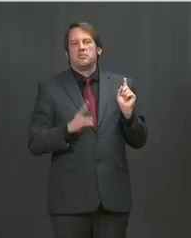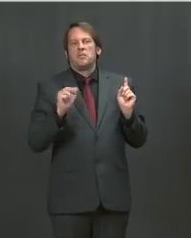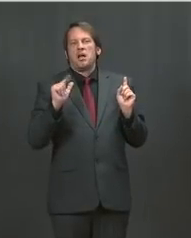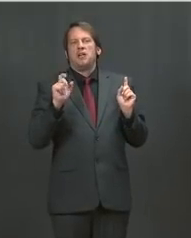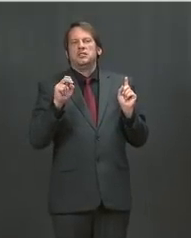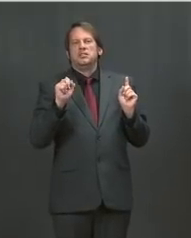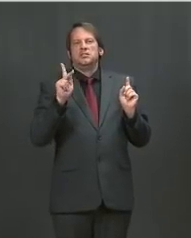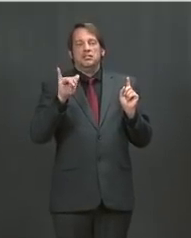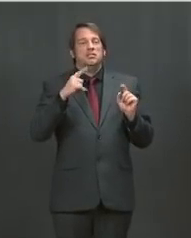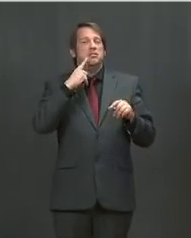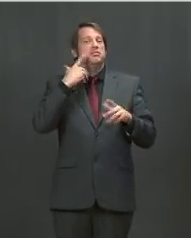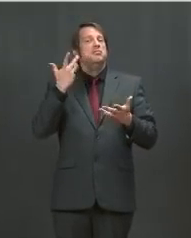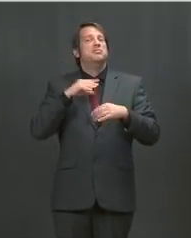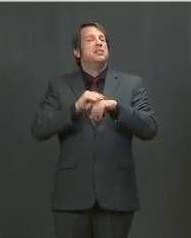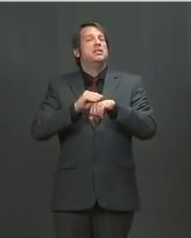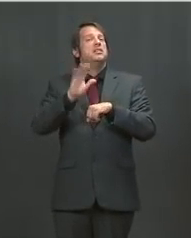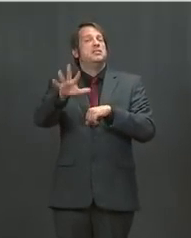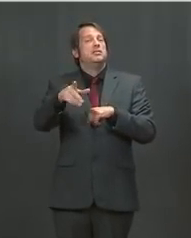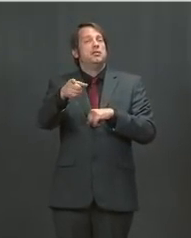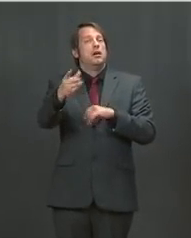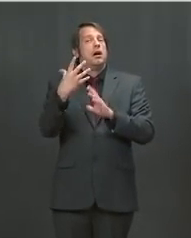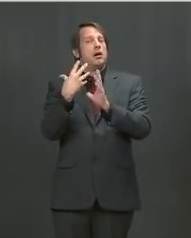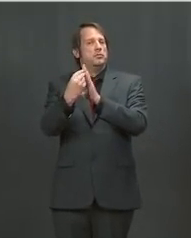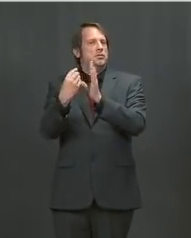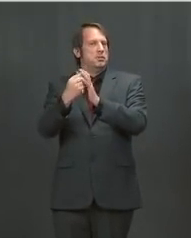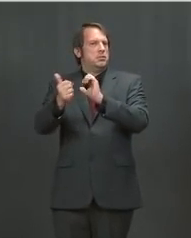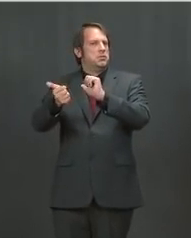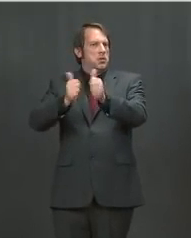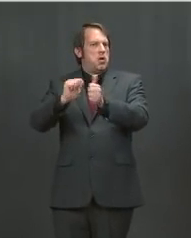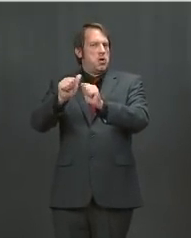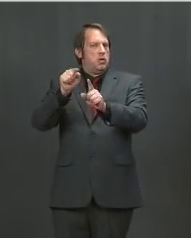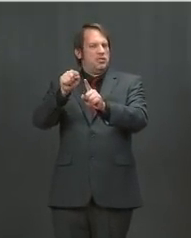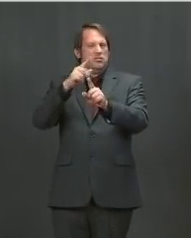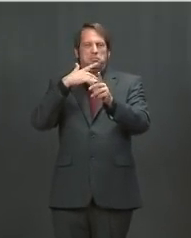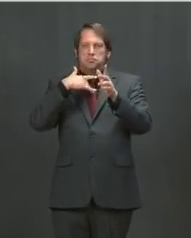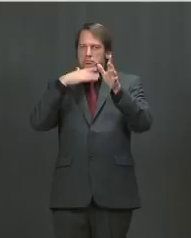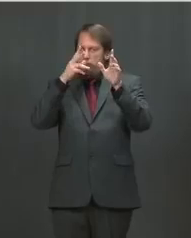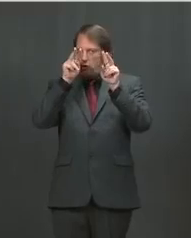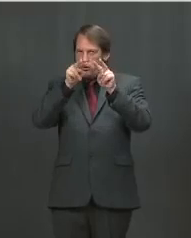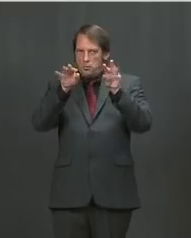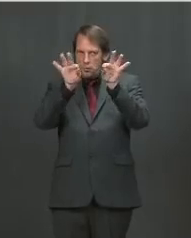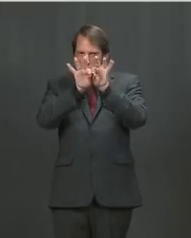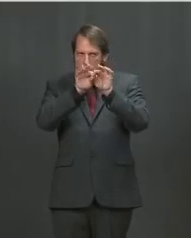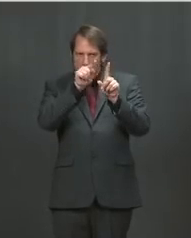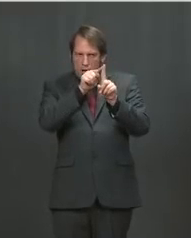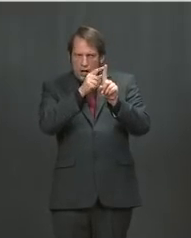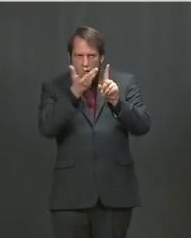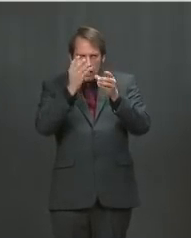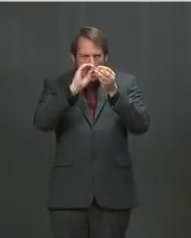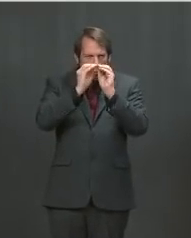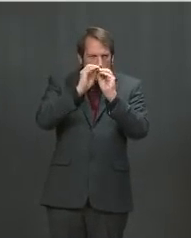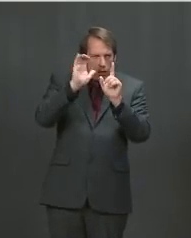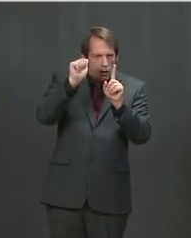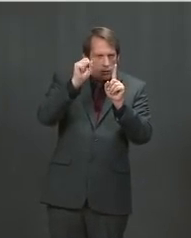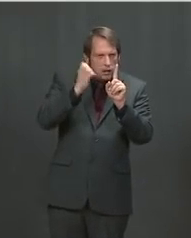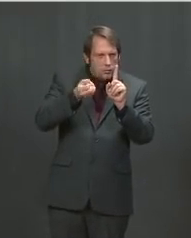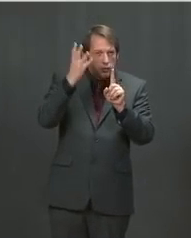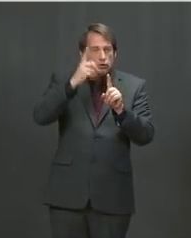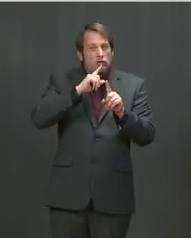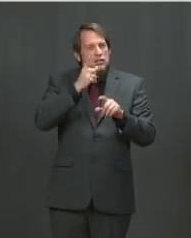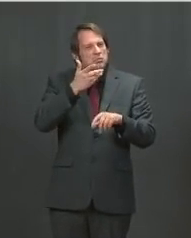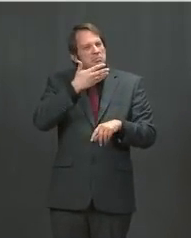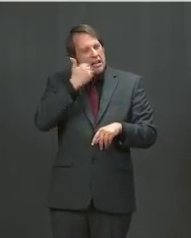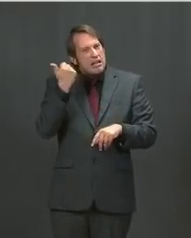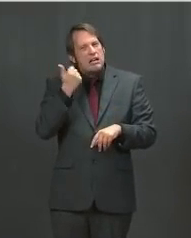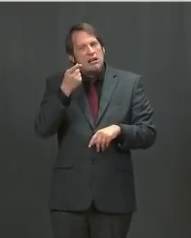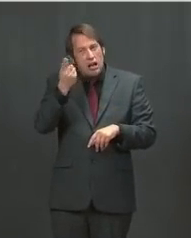having substantial or high transmission, and that these activities should be happening outdoors and more than 6 feet apart. In